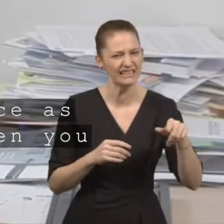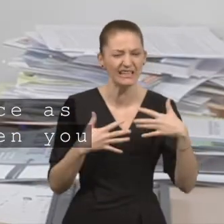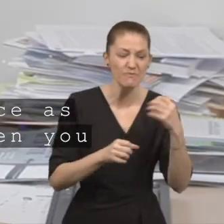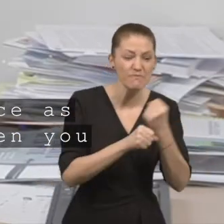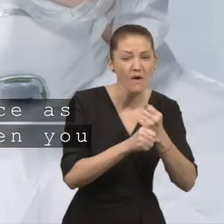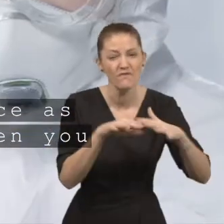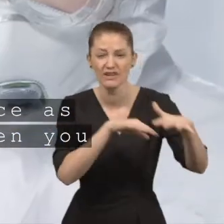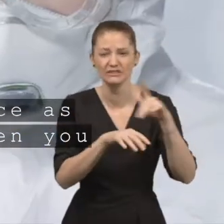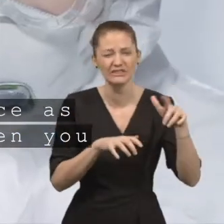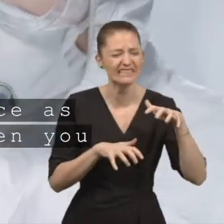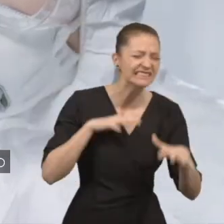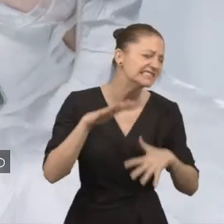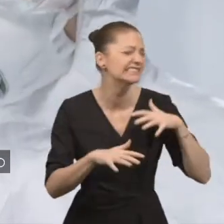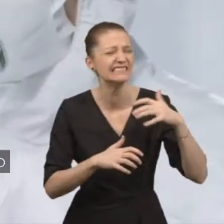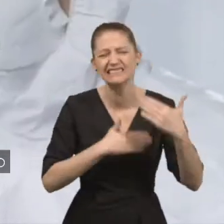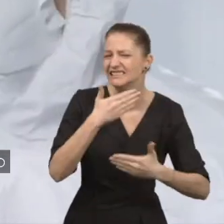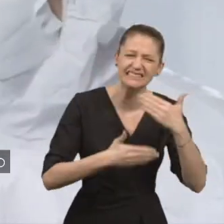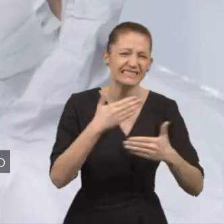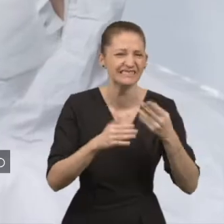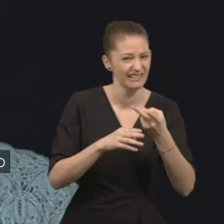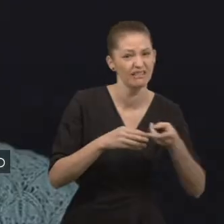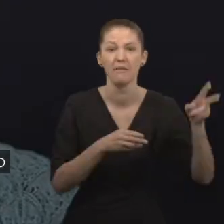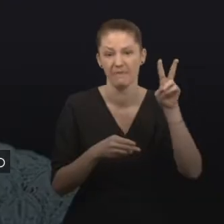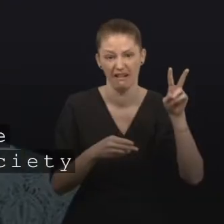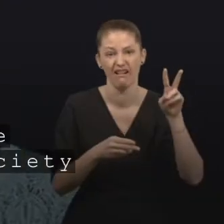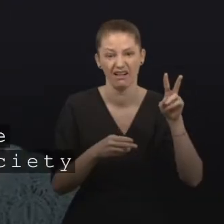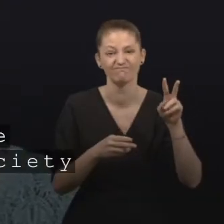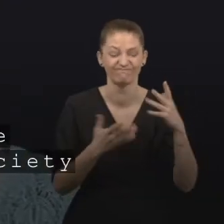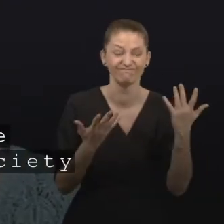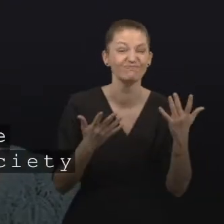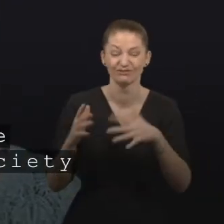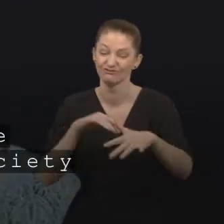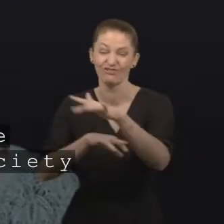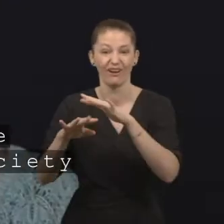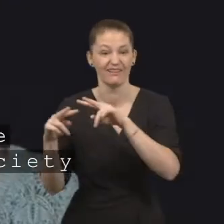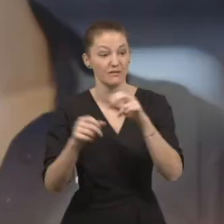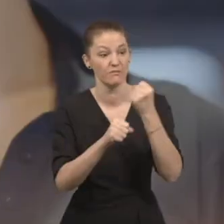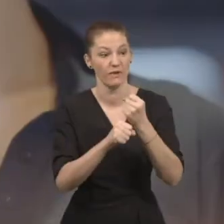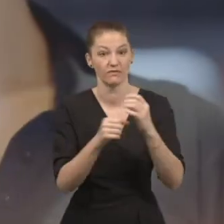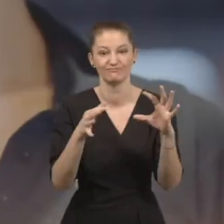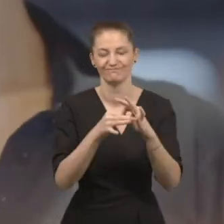a girl in certain jobs, it takes a lot to the place that the jobs have in society.